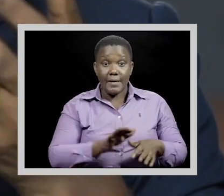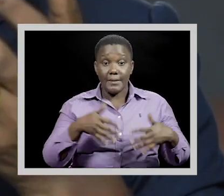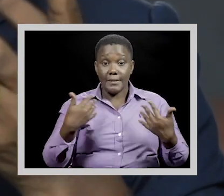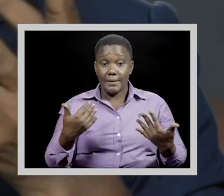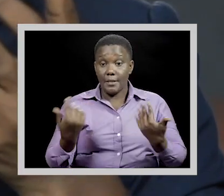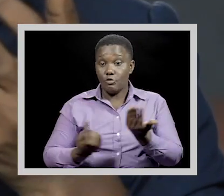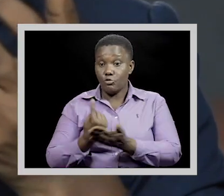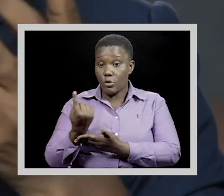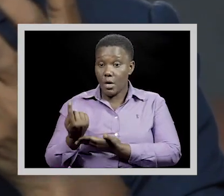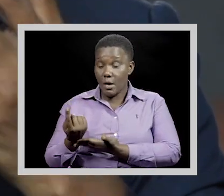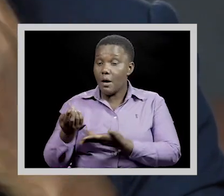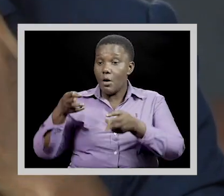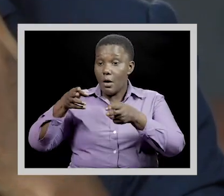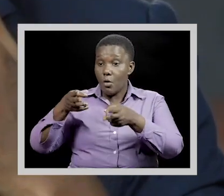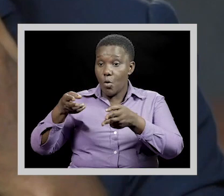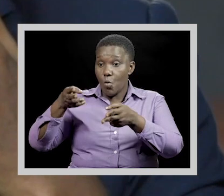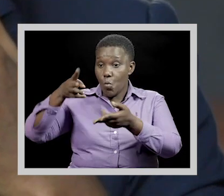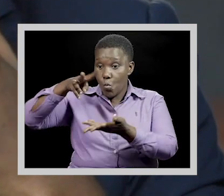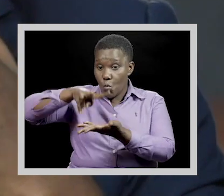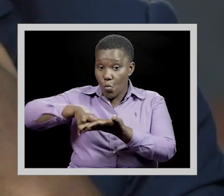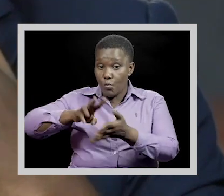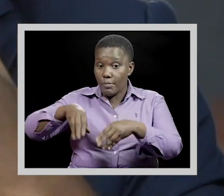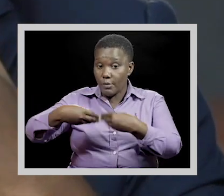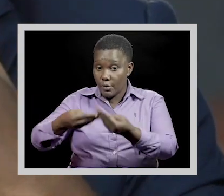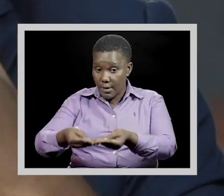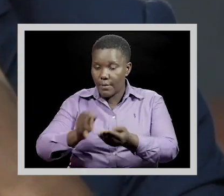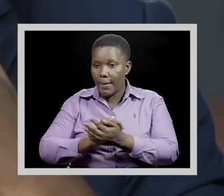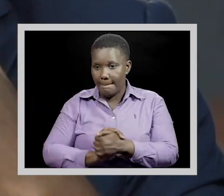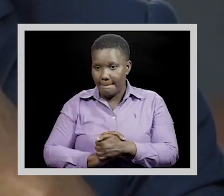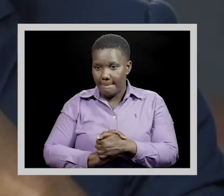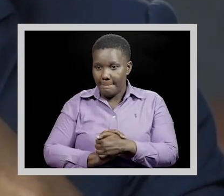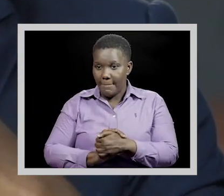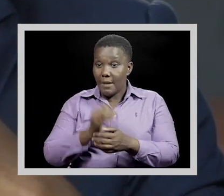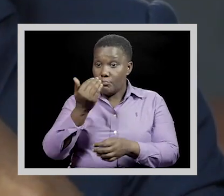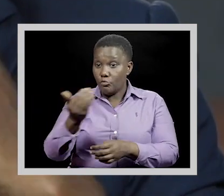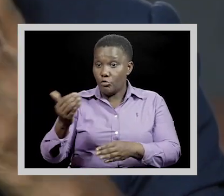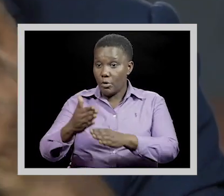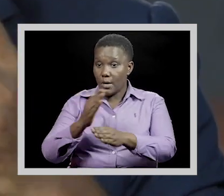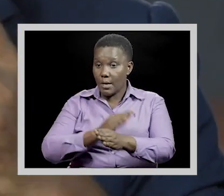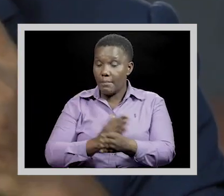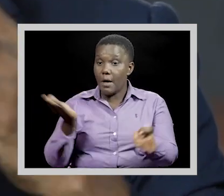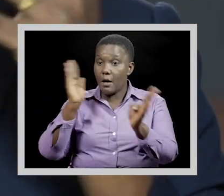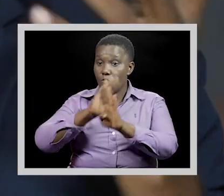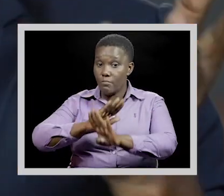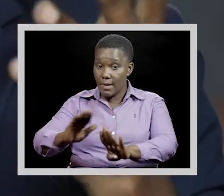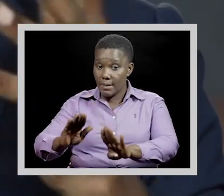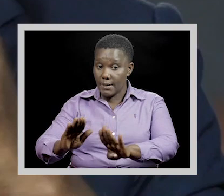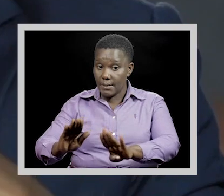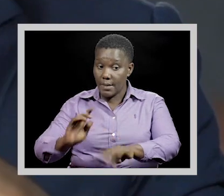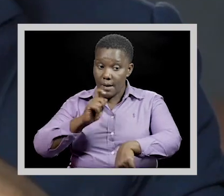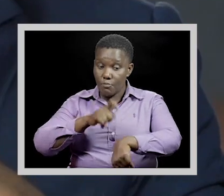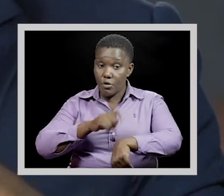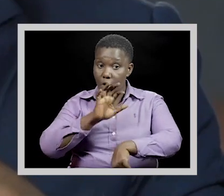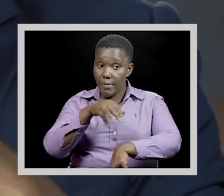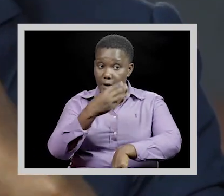a sentence is made, a child before serving the whole sentence becomes 18, he cannot